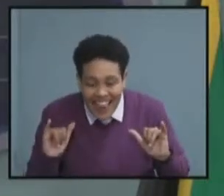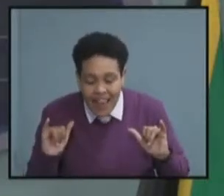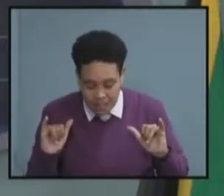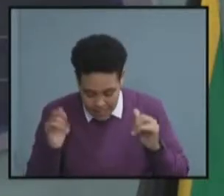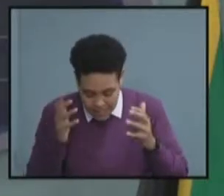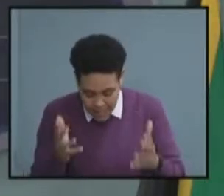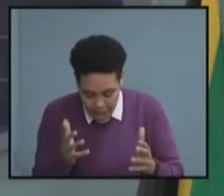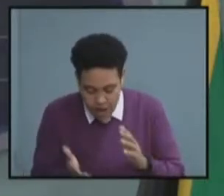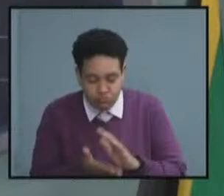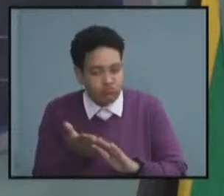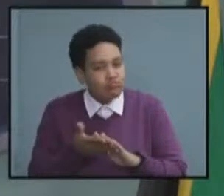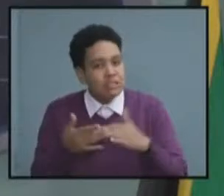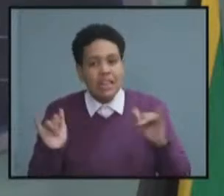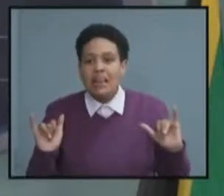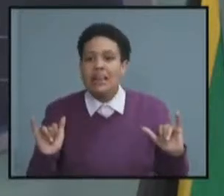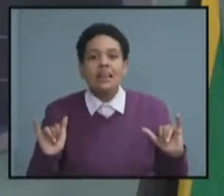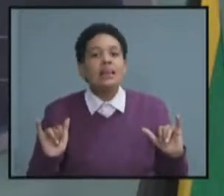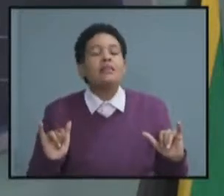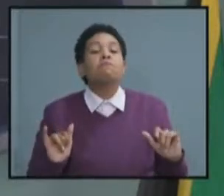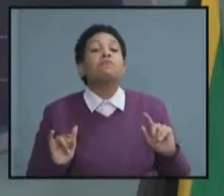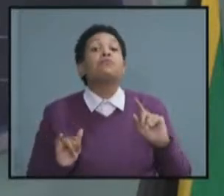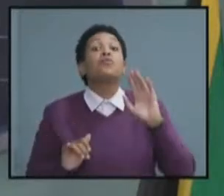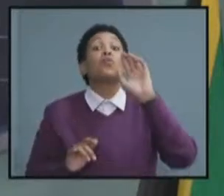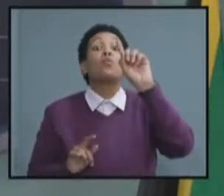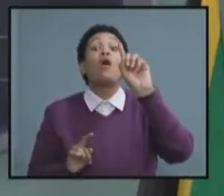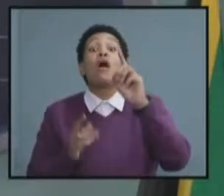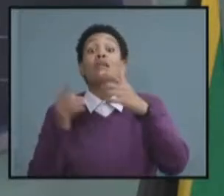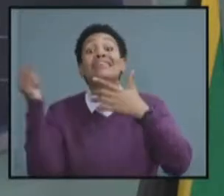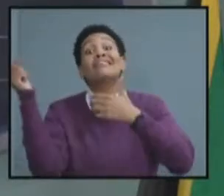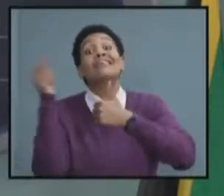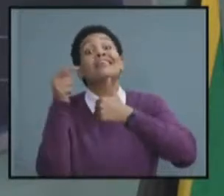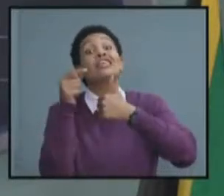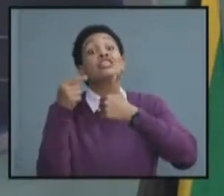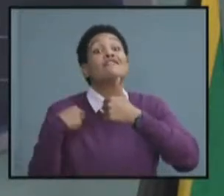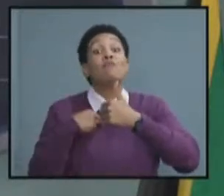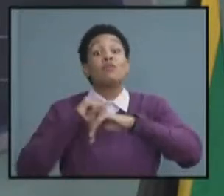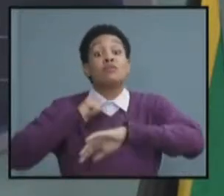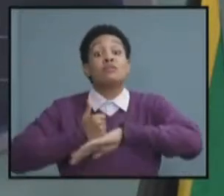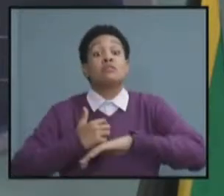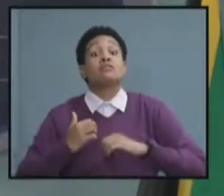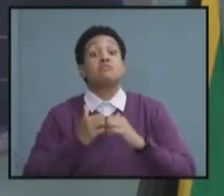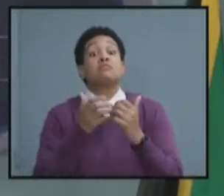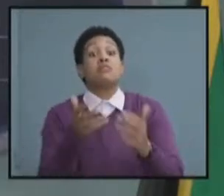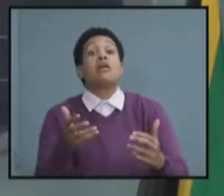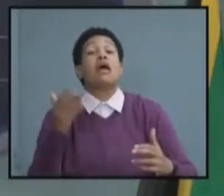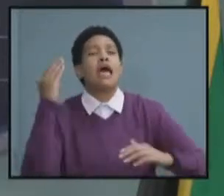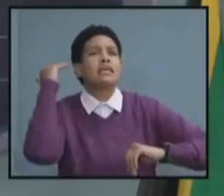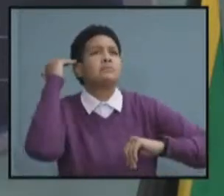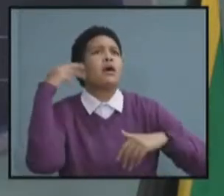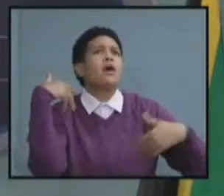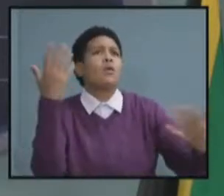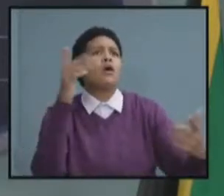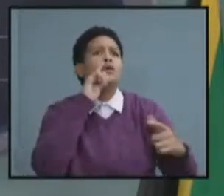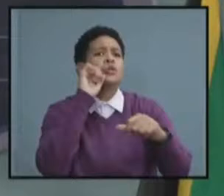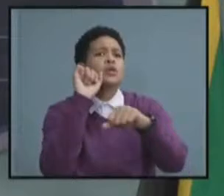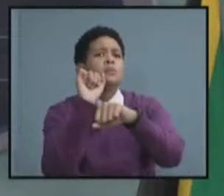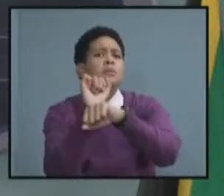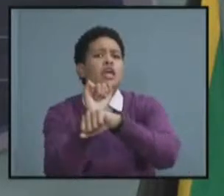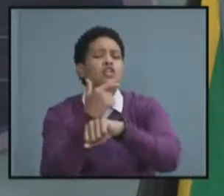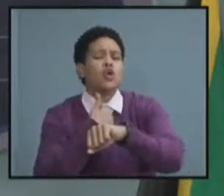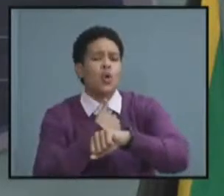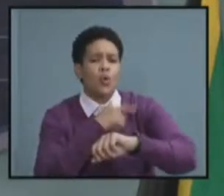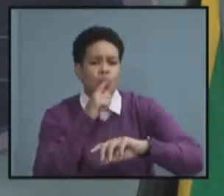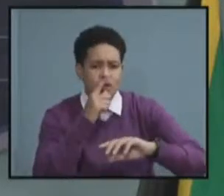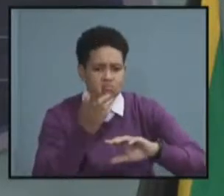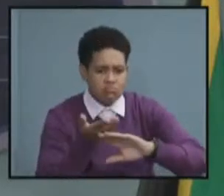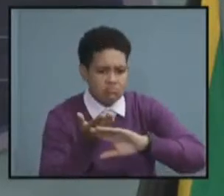in place. One of the initiatives that we intend to put in place to ensure that we